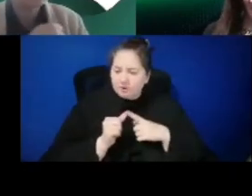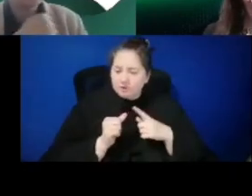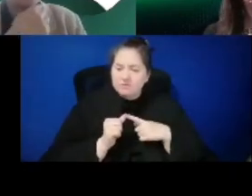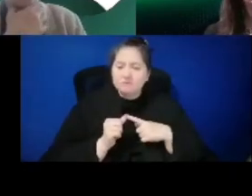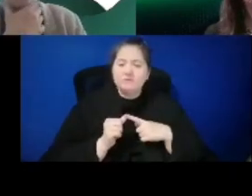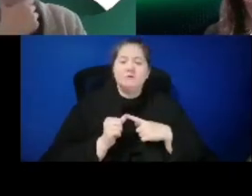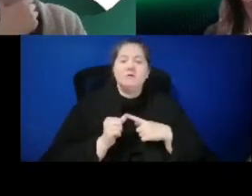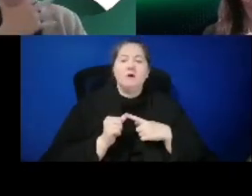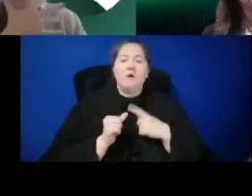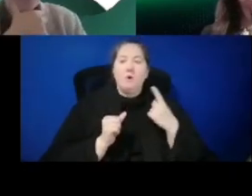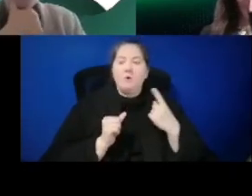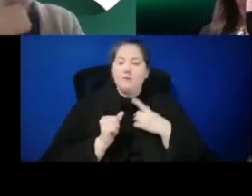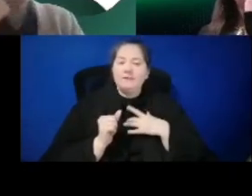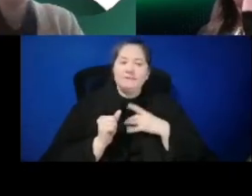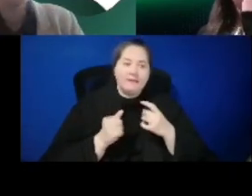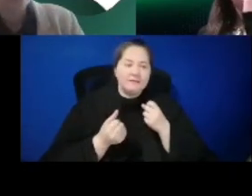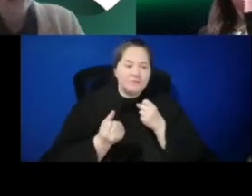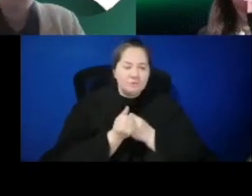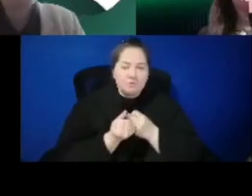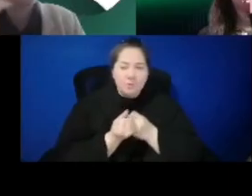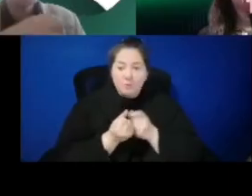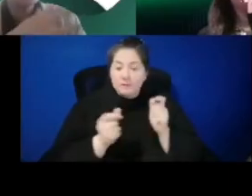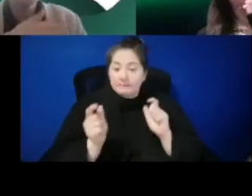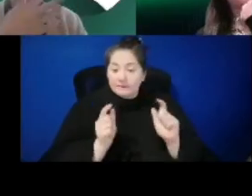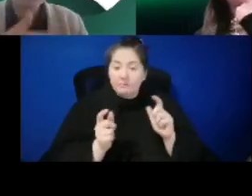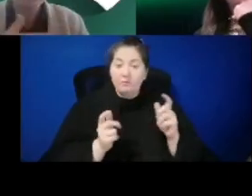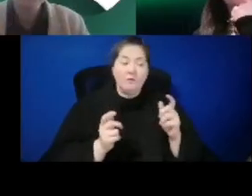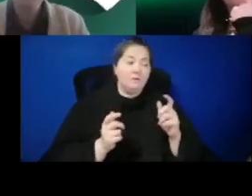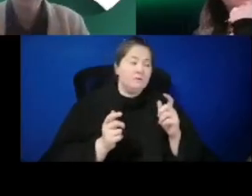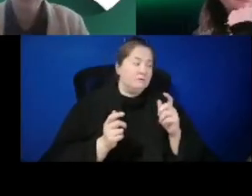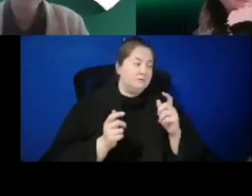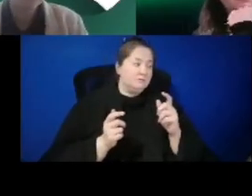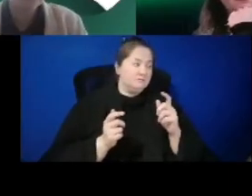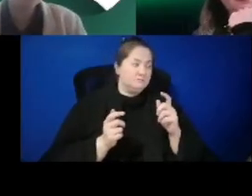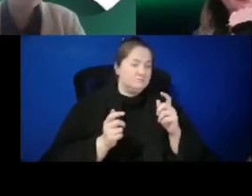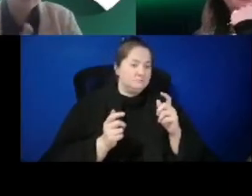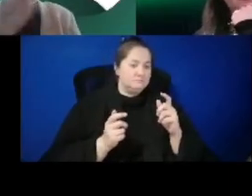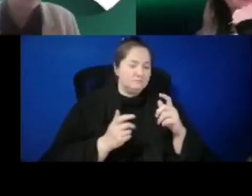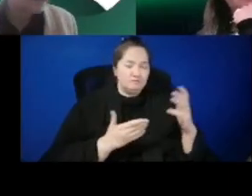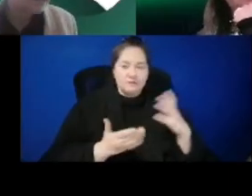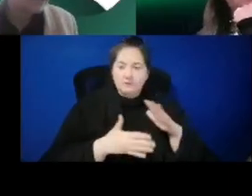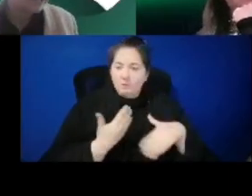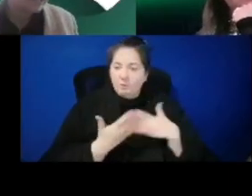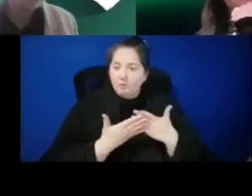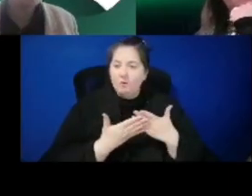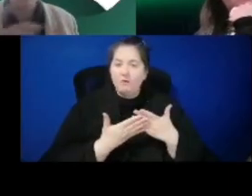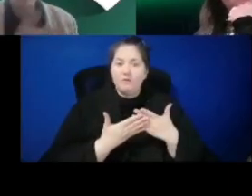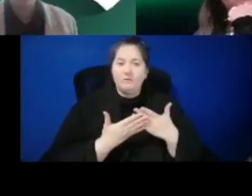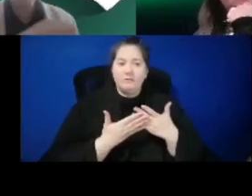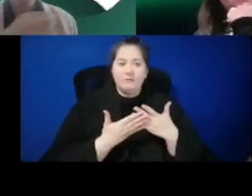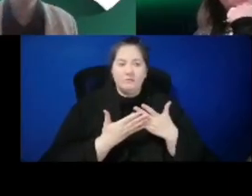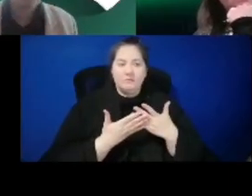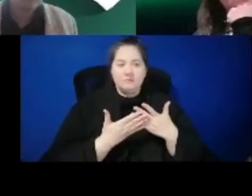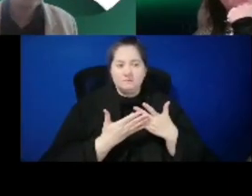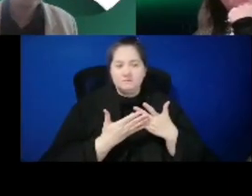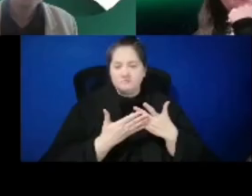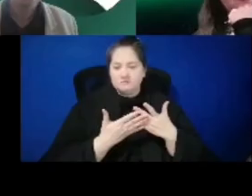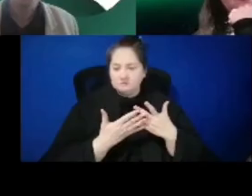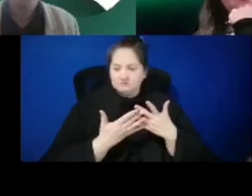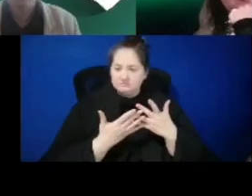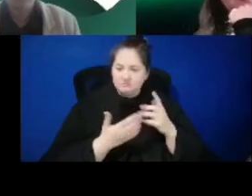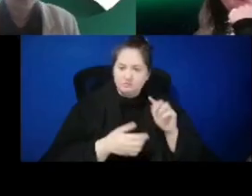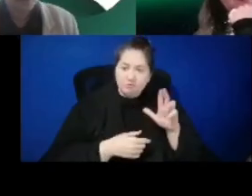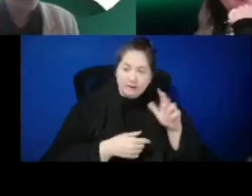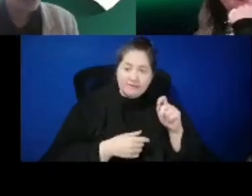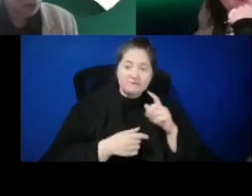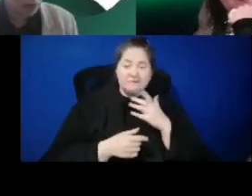always liked, supporting people, caring. All of these kinds of traits are some of the best kind of ways to open